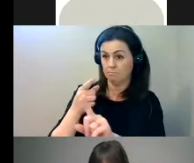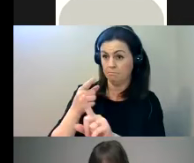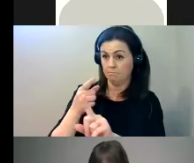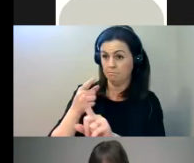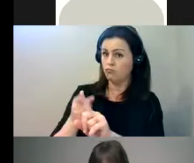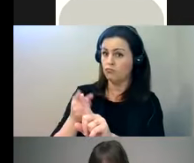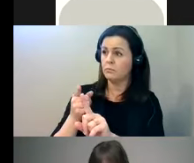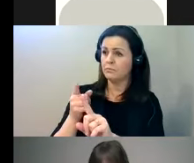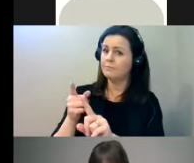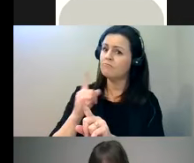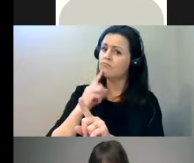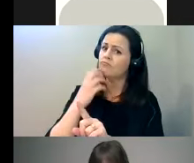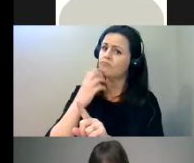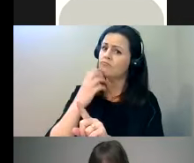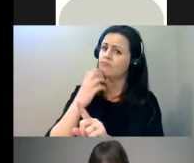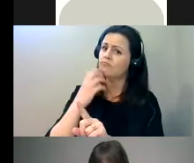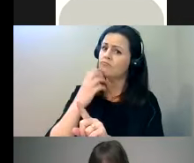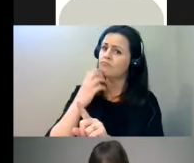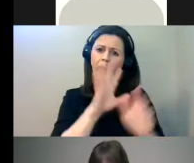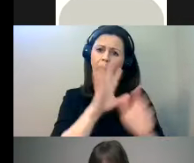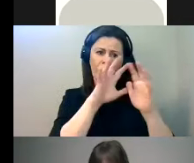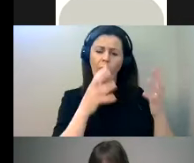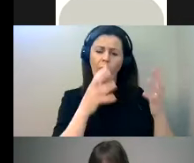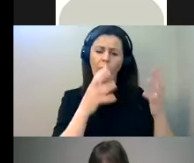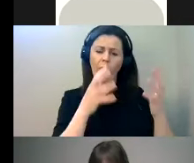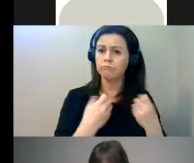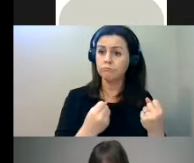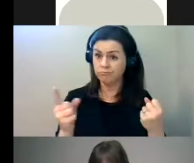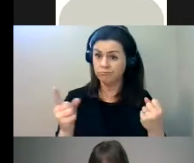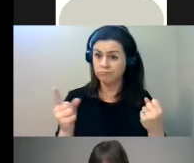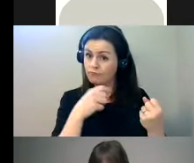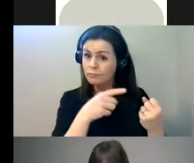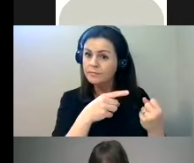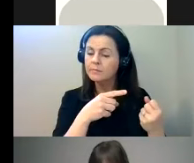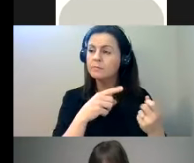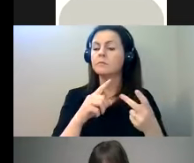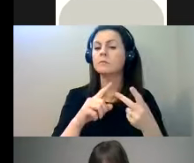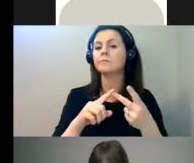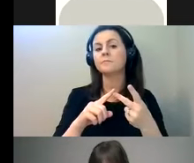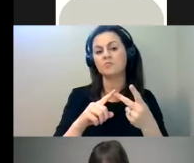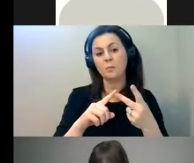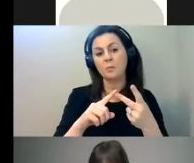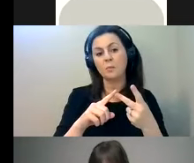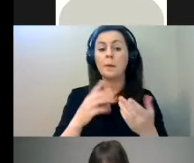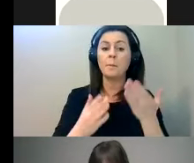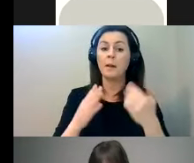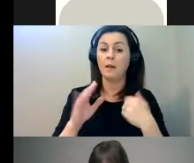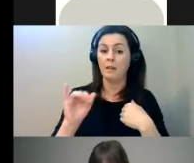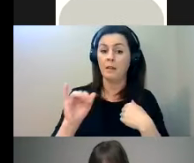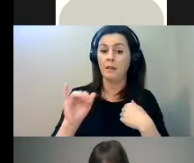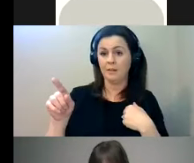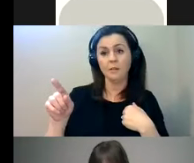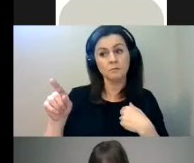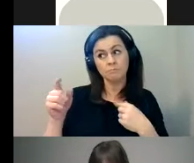genuine concern for the person's welfare, and appreciate the person may need to have the proposed attorney make personal